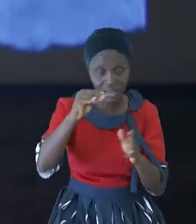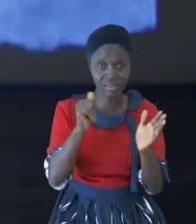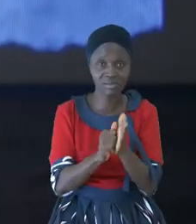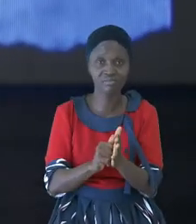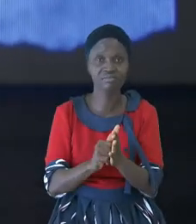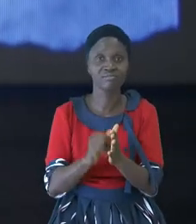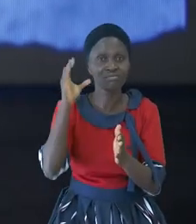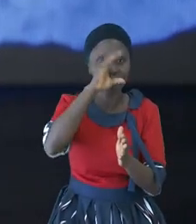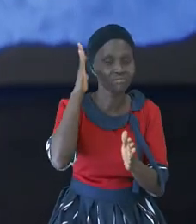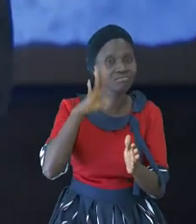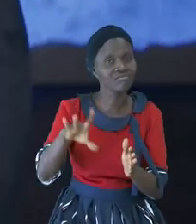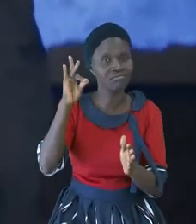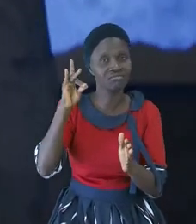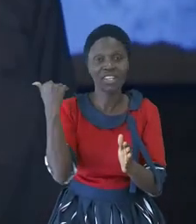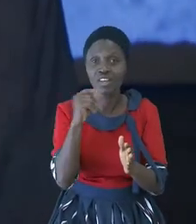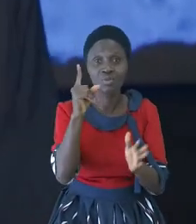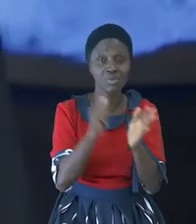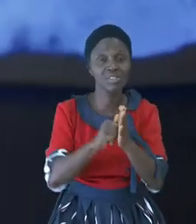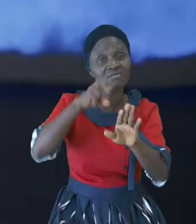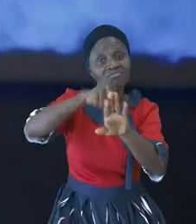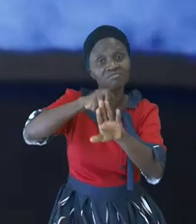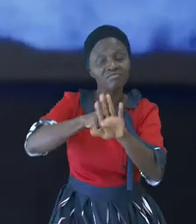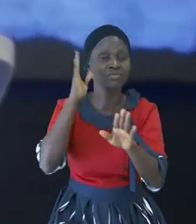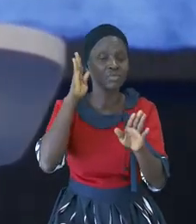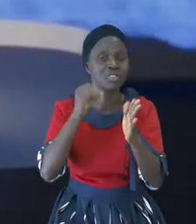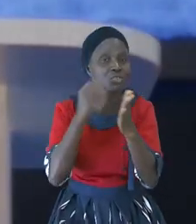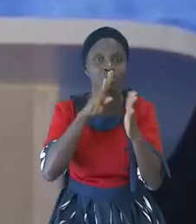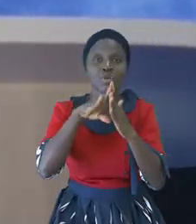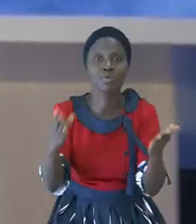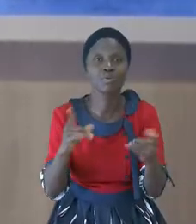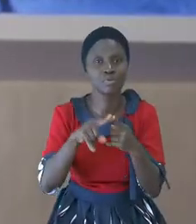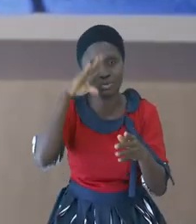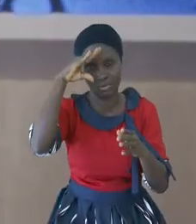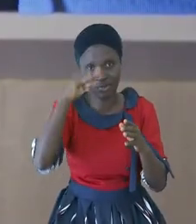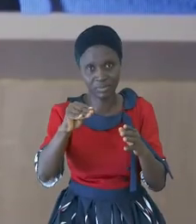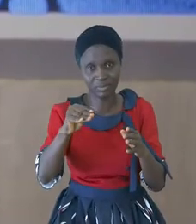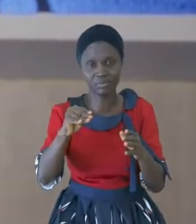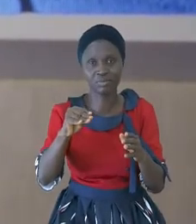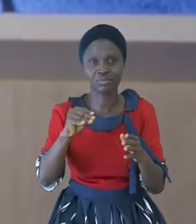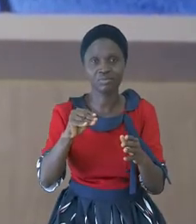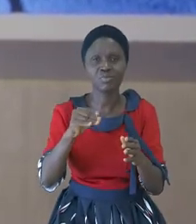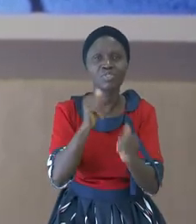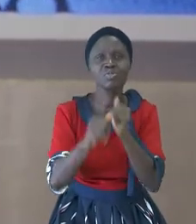it shall be open. Which man of you shall have a son,